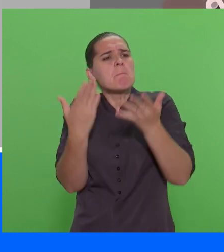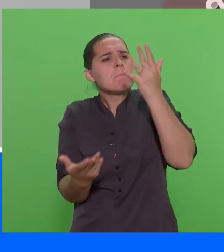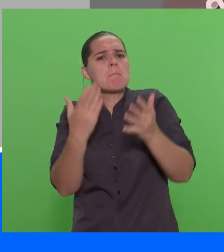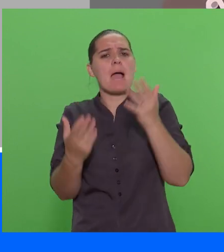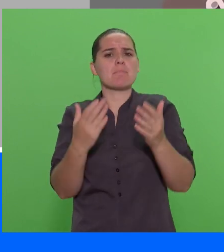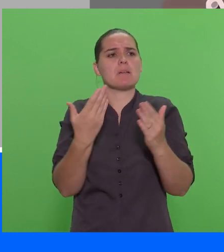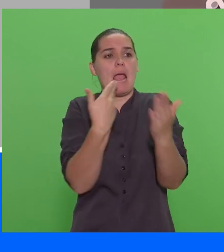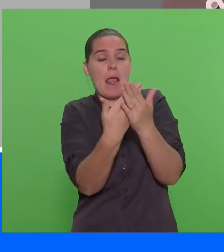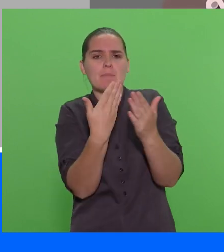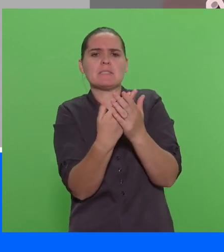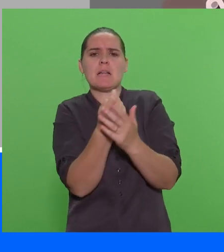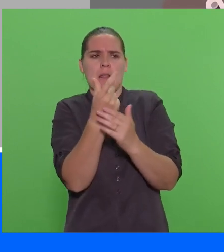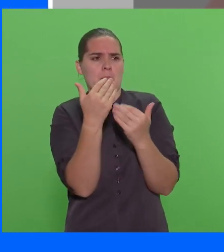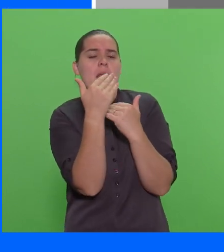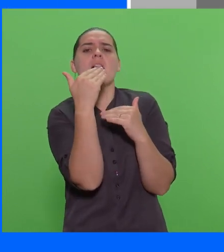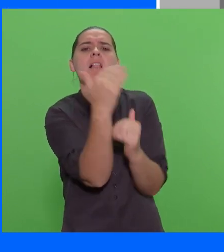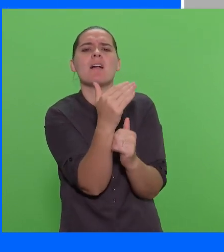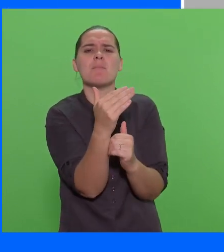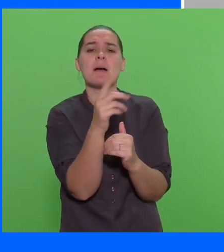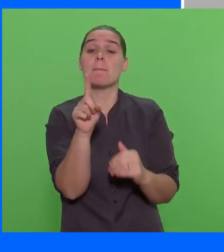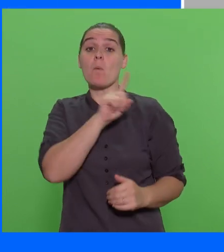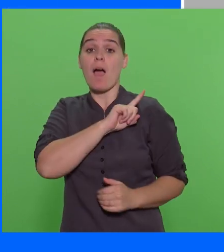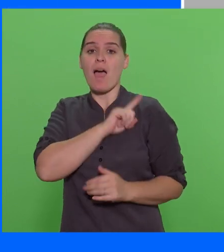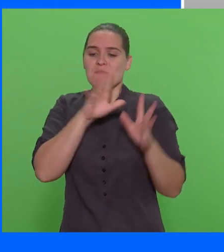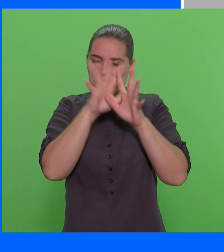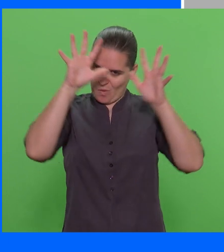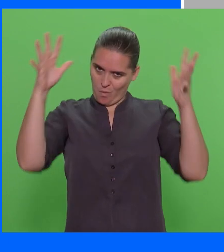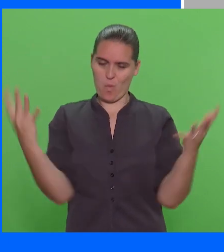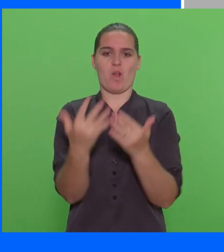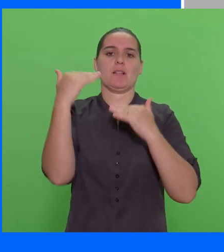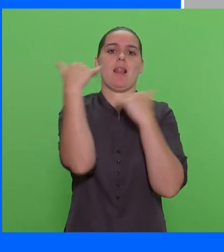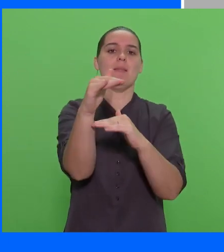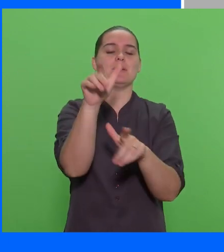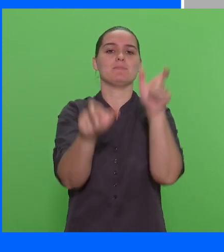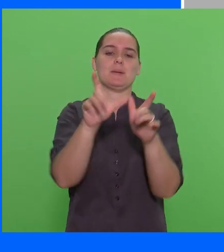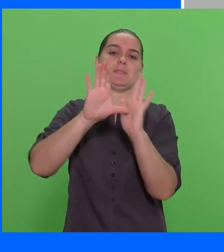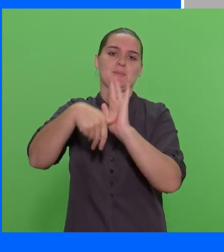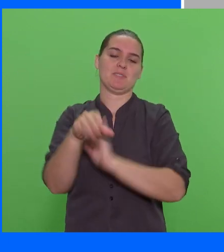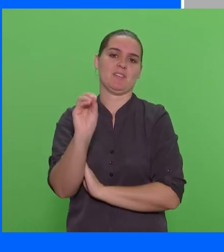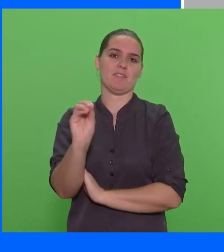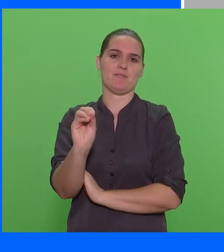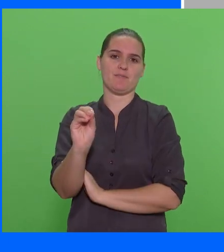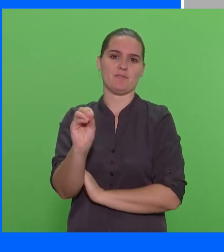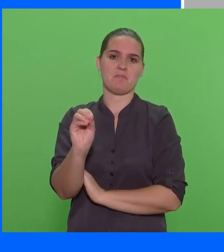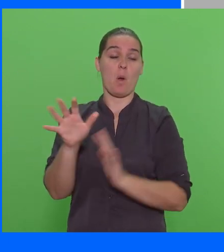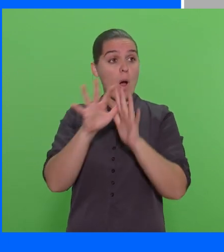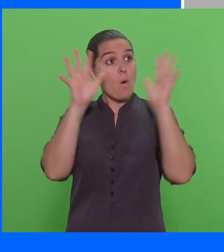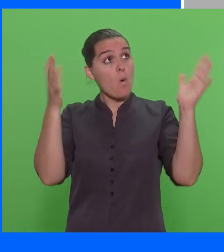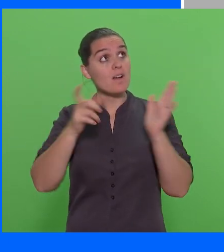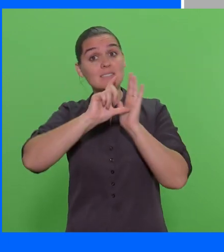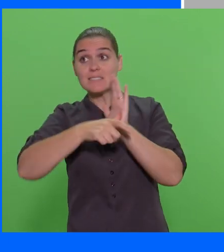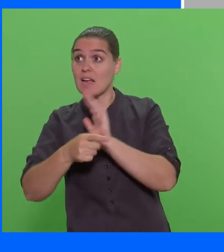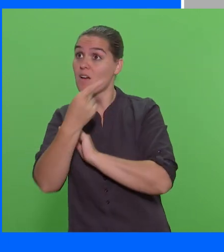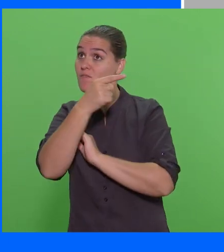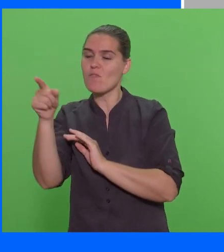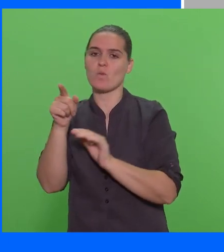ability to interact with the world, but this is only because our world is designed for people without disabilities. This